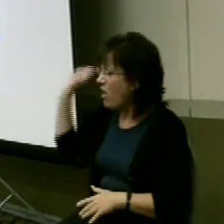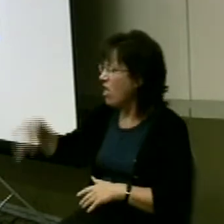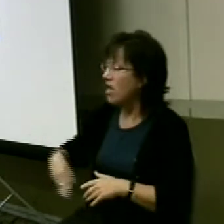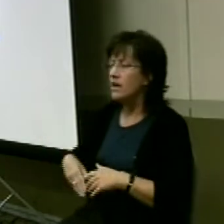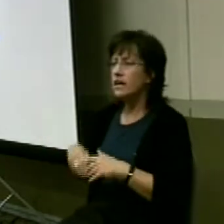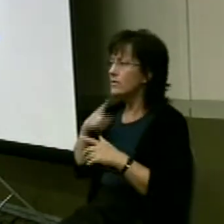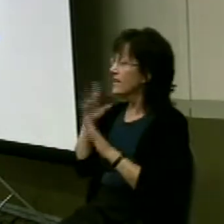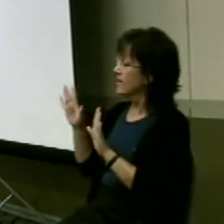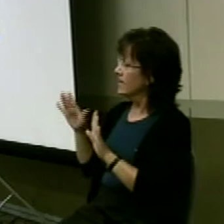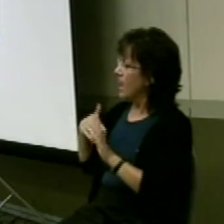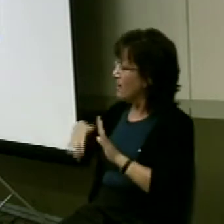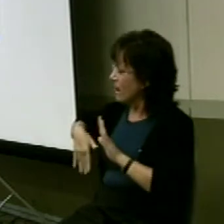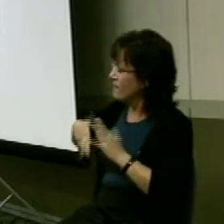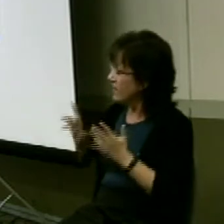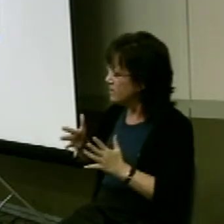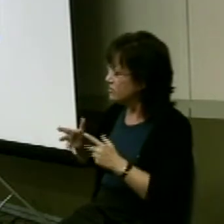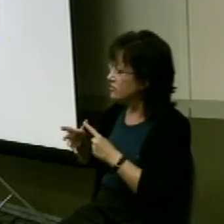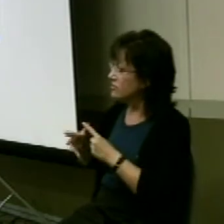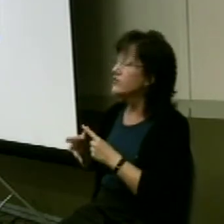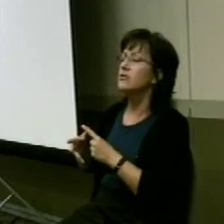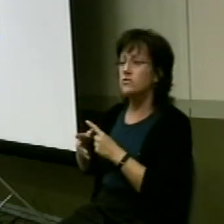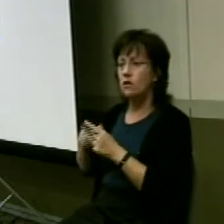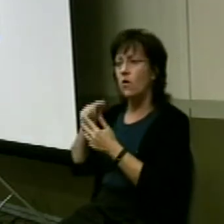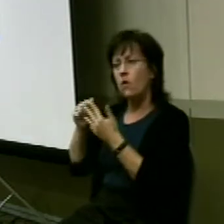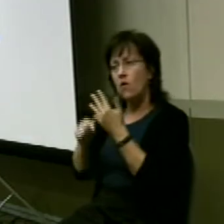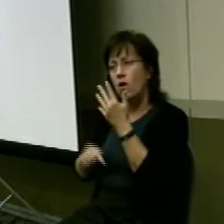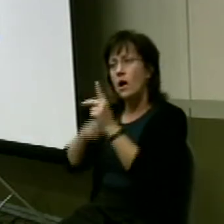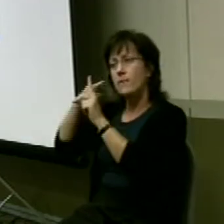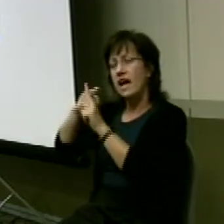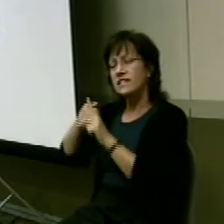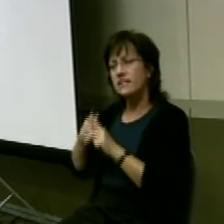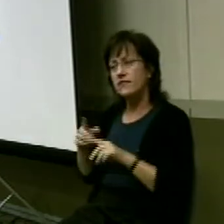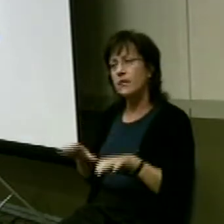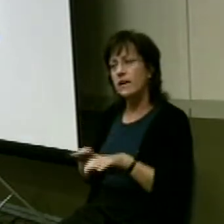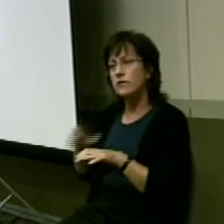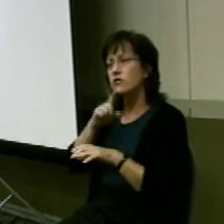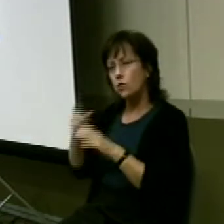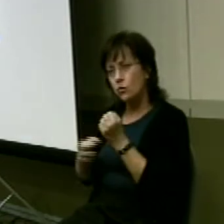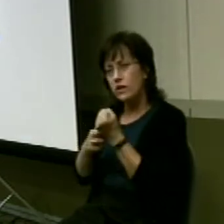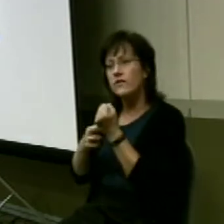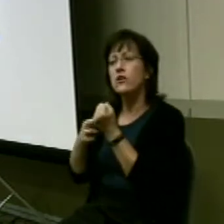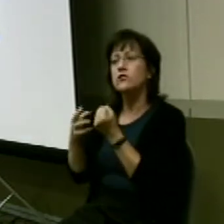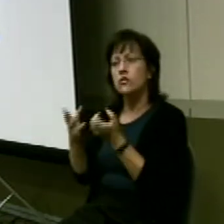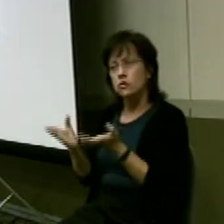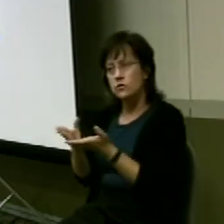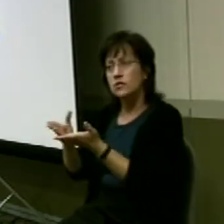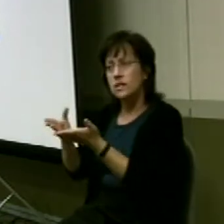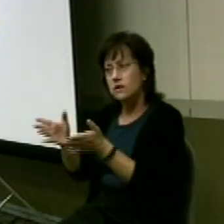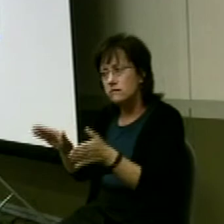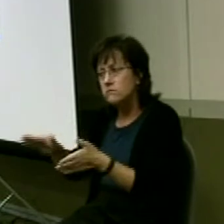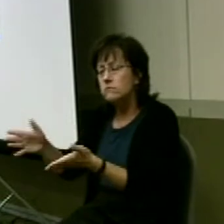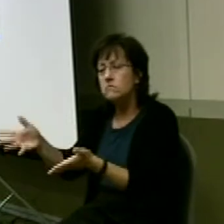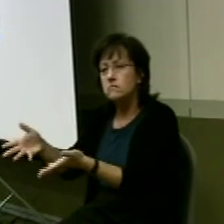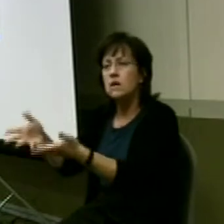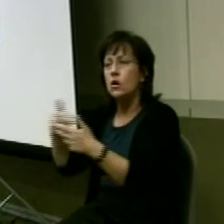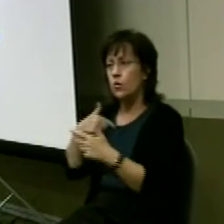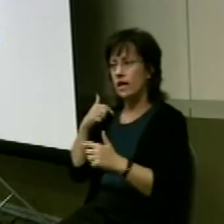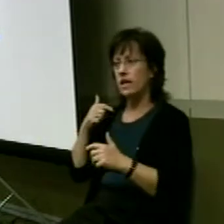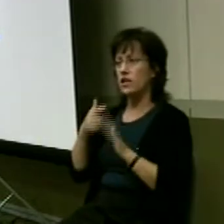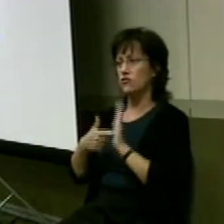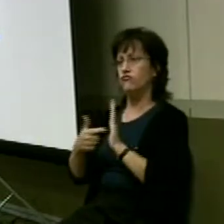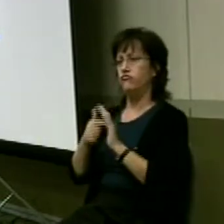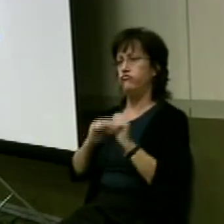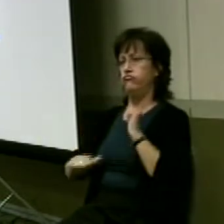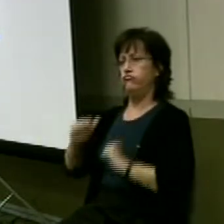again, elbowing, hitting, he would say that he's not yet finished. And all of these positive behaviors were reinforced using the prompting.